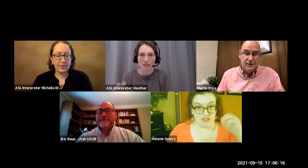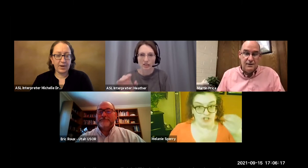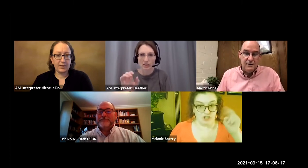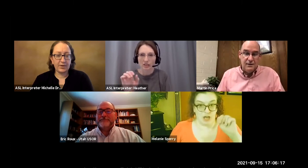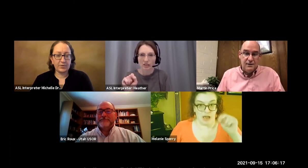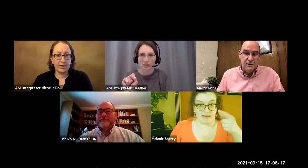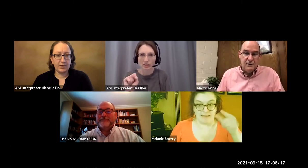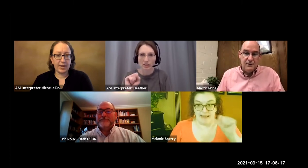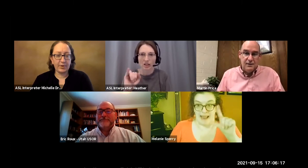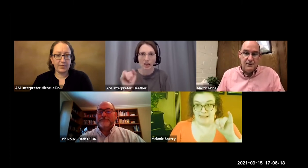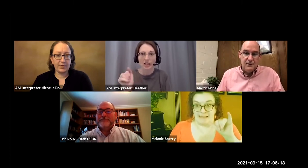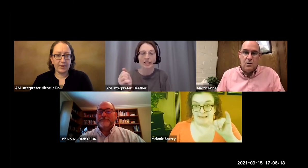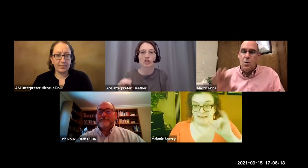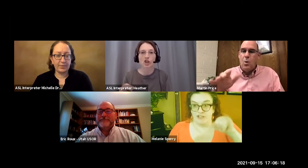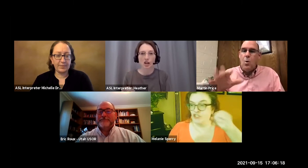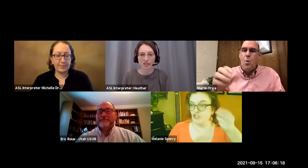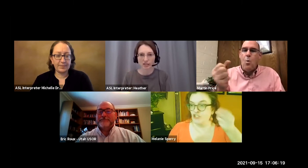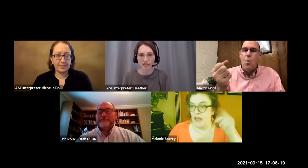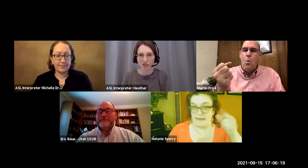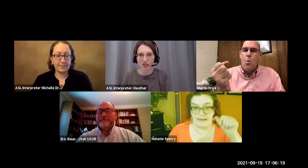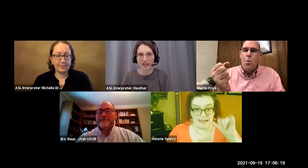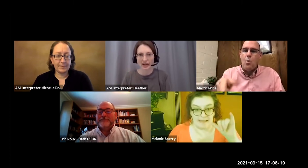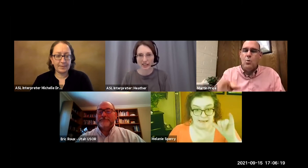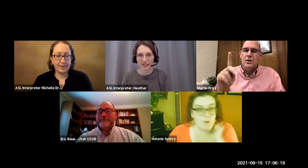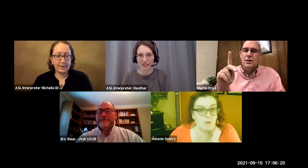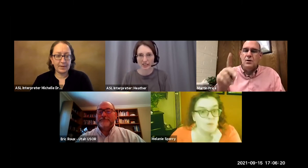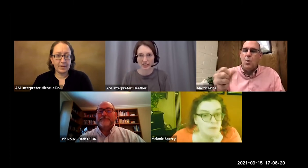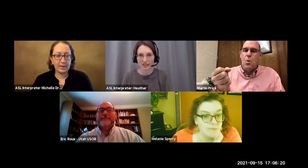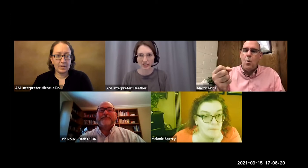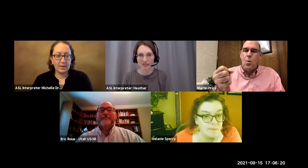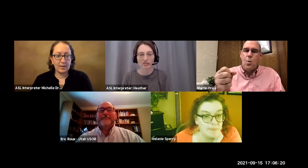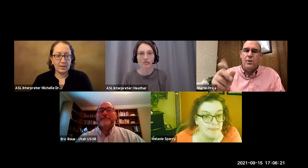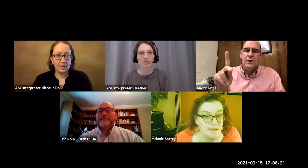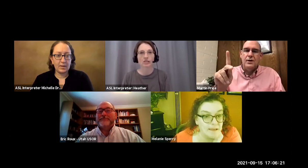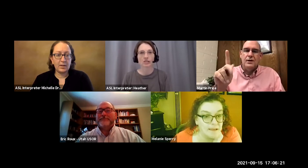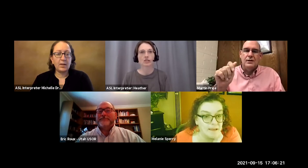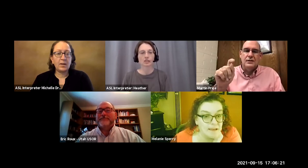Katie, are you there? Can you turn on your camera if you're there? John Galley is here.